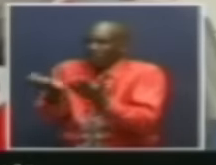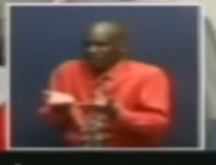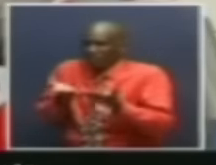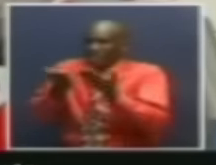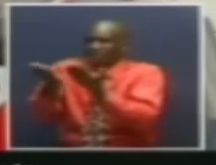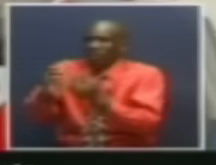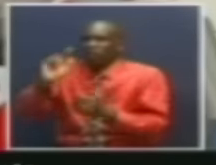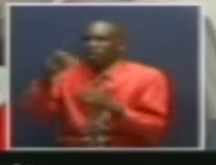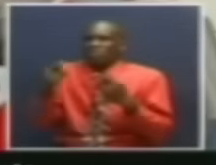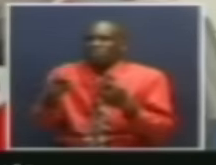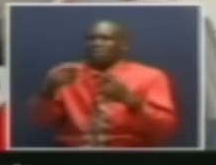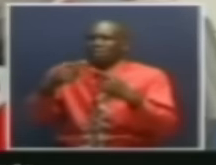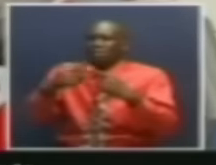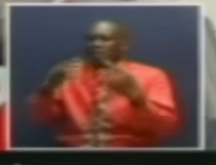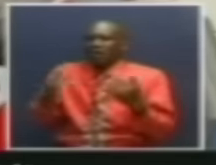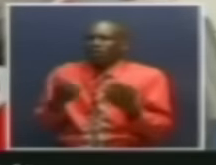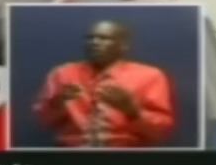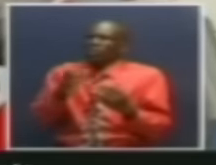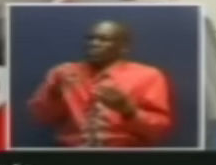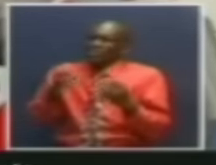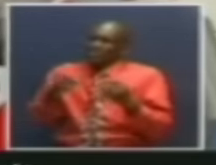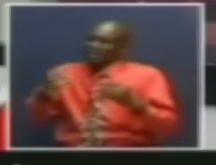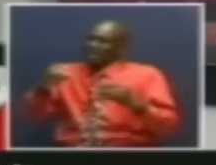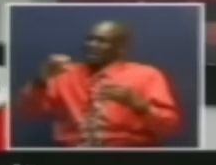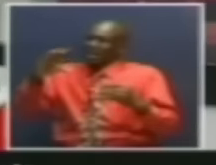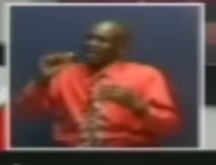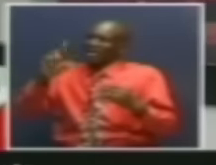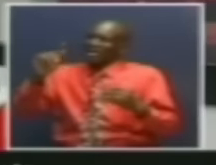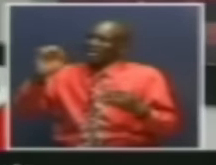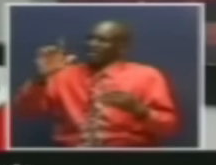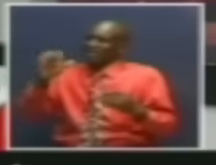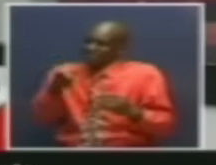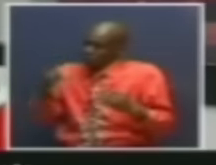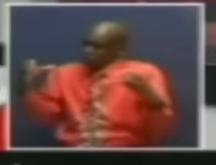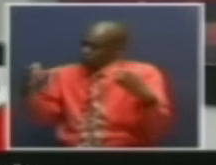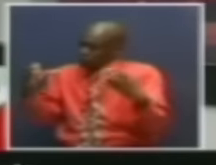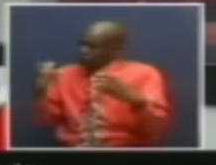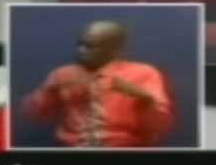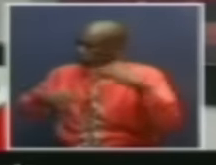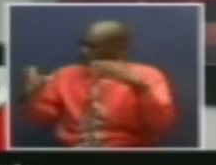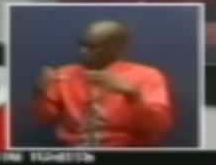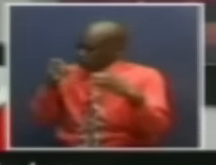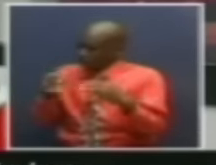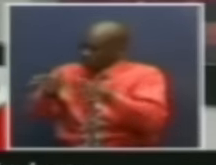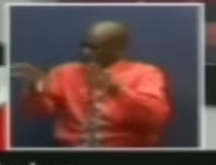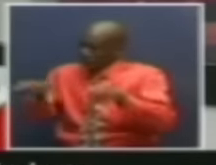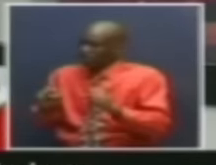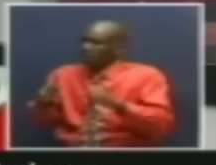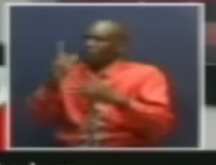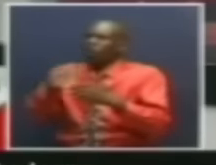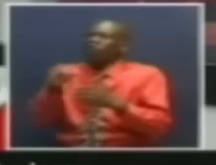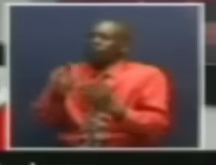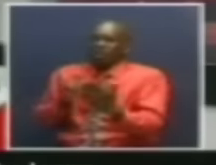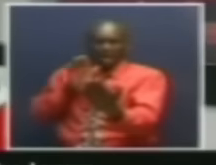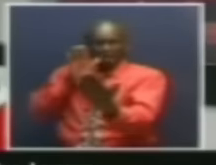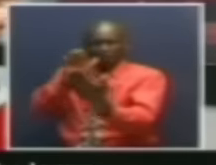Kenyans. Mm. But with the cartels that are known to be within the system, what should his approach